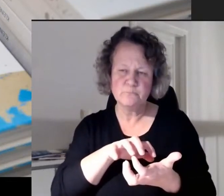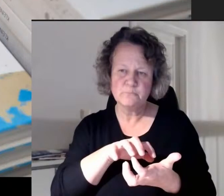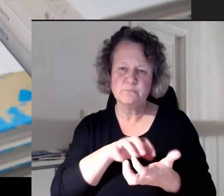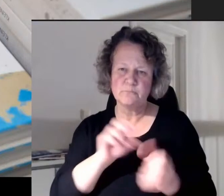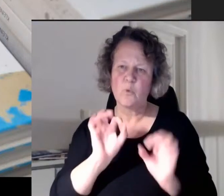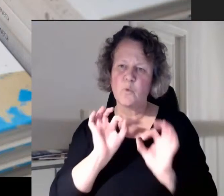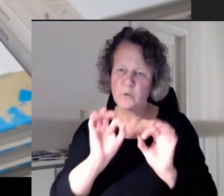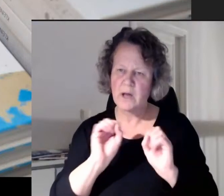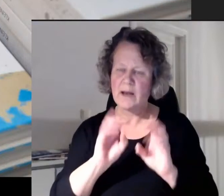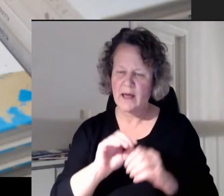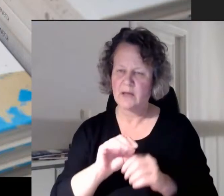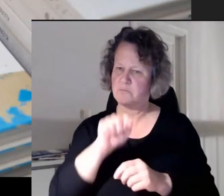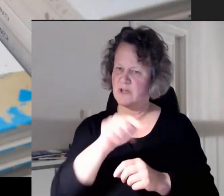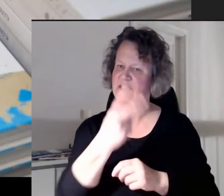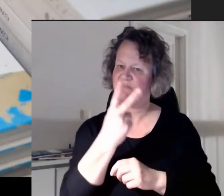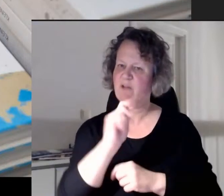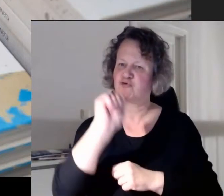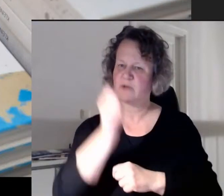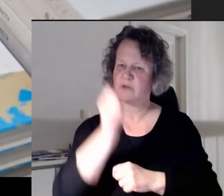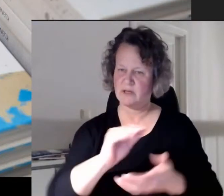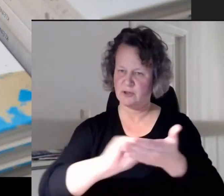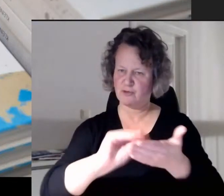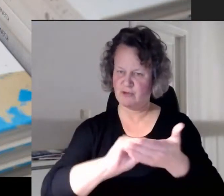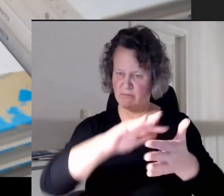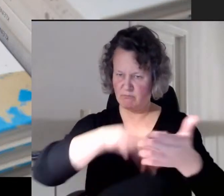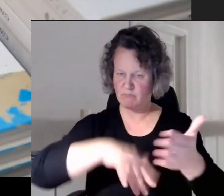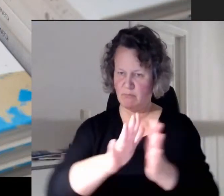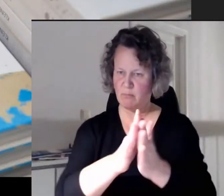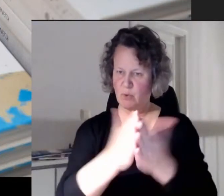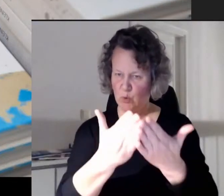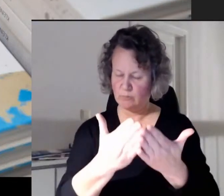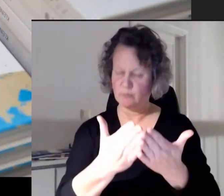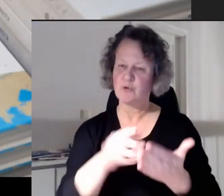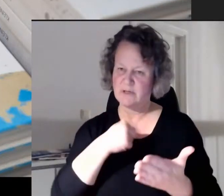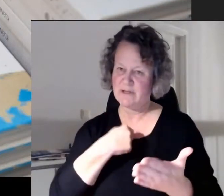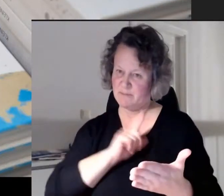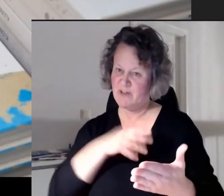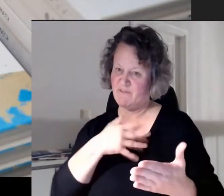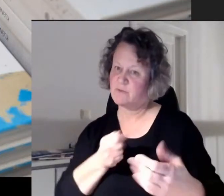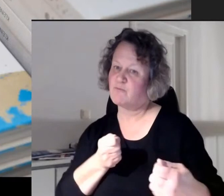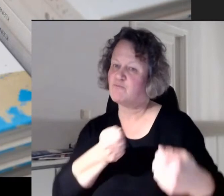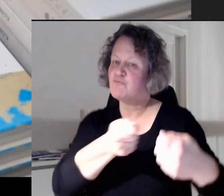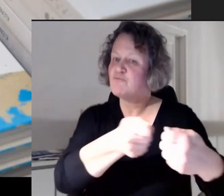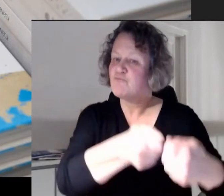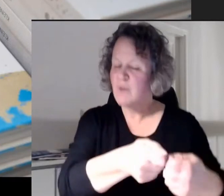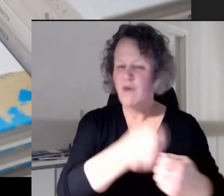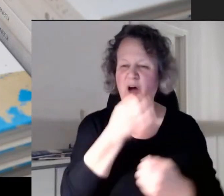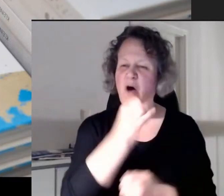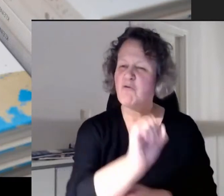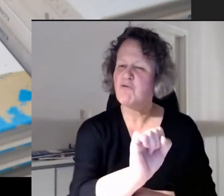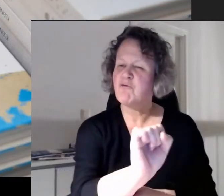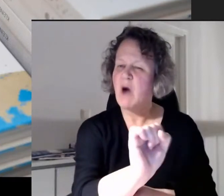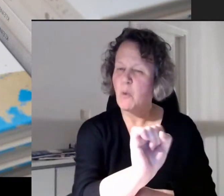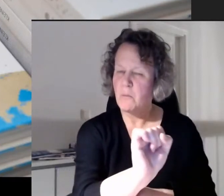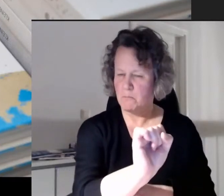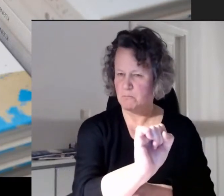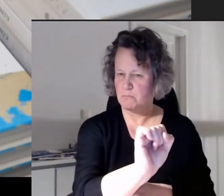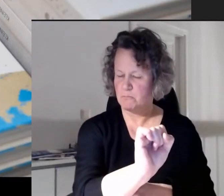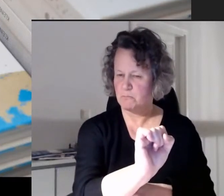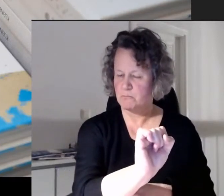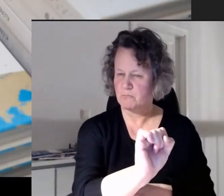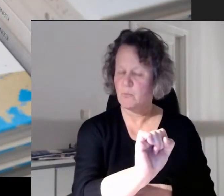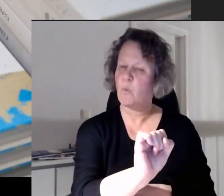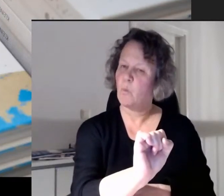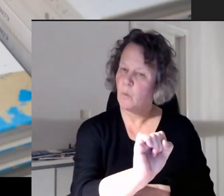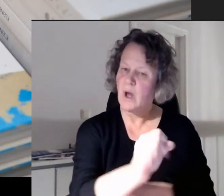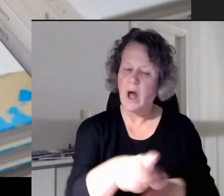And we contacted the students who wrote this book, and we asked for their story. Why did you do